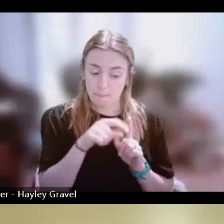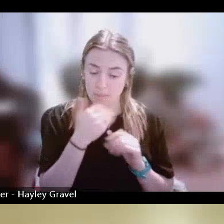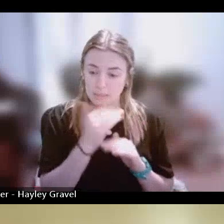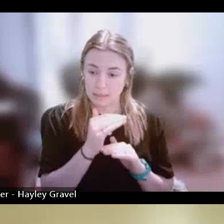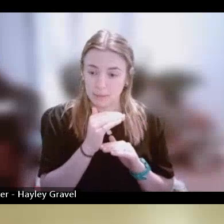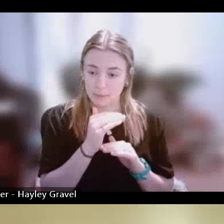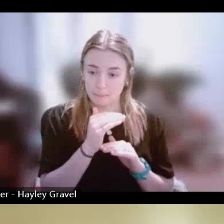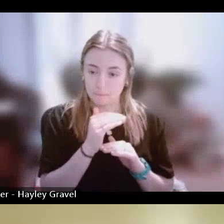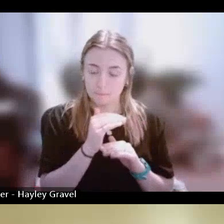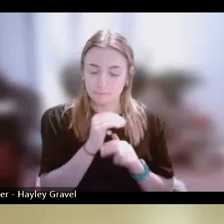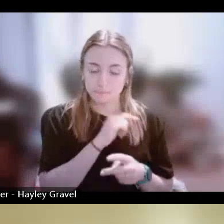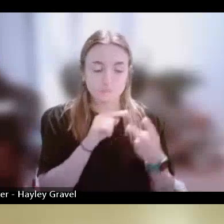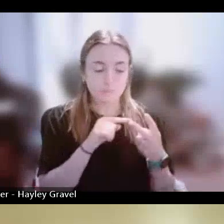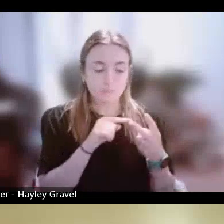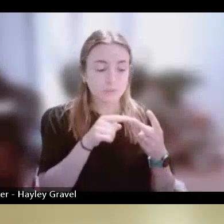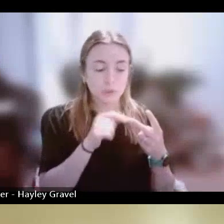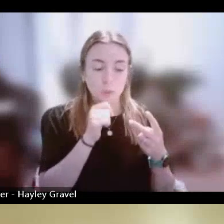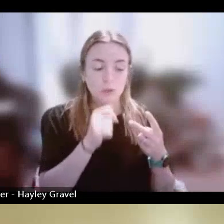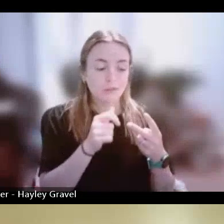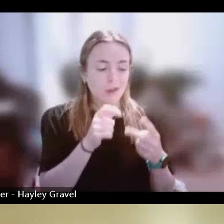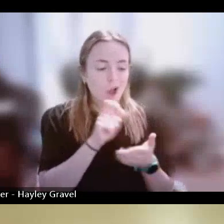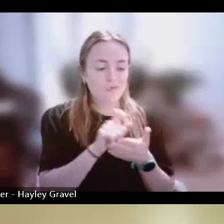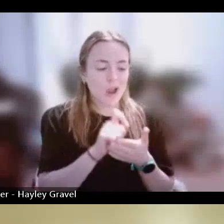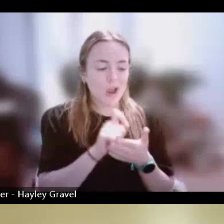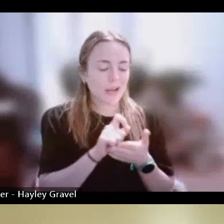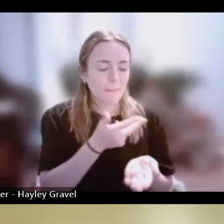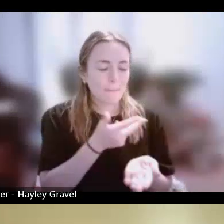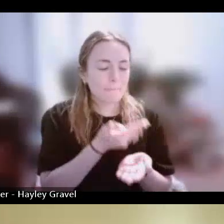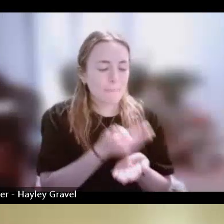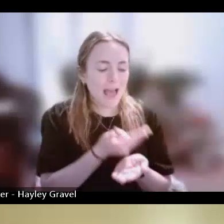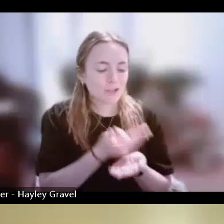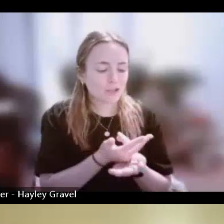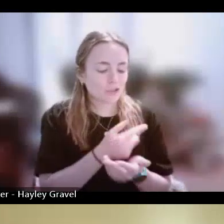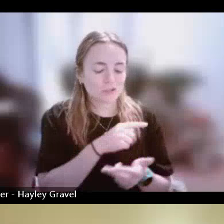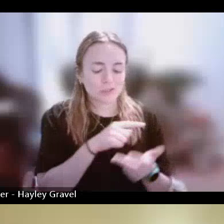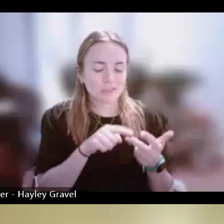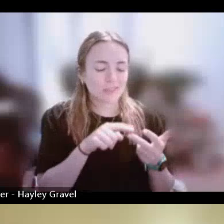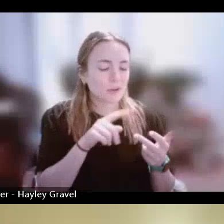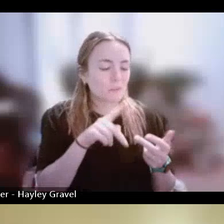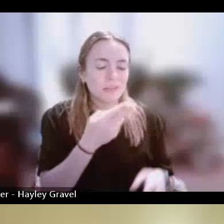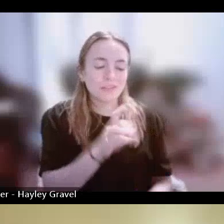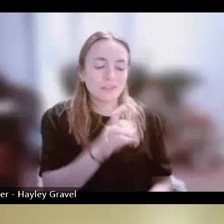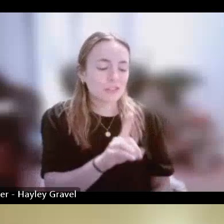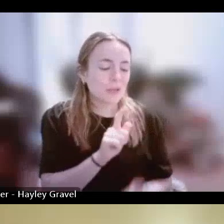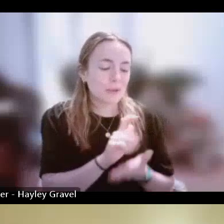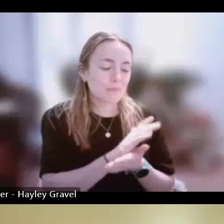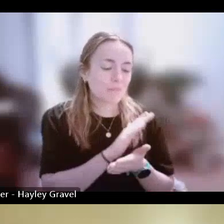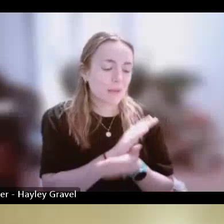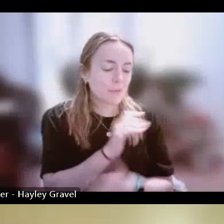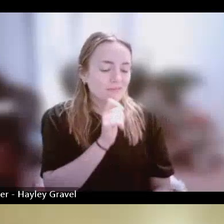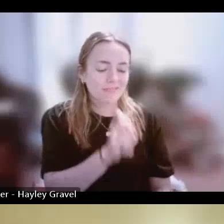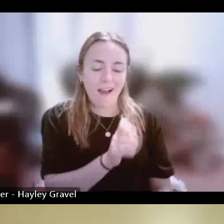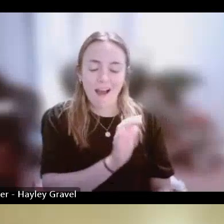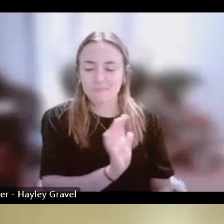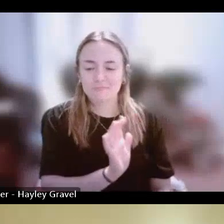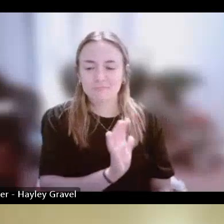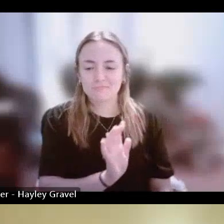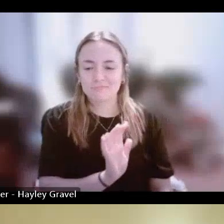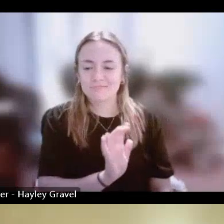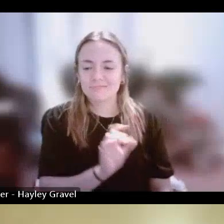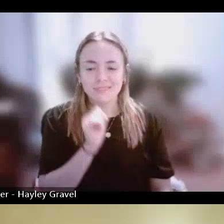Okay. You are not writing a master's thesis. You are not writing a dissertation in psychology. You're not